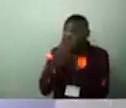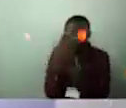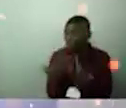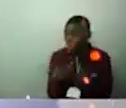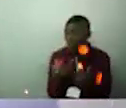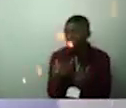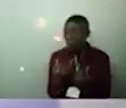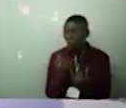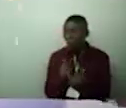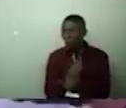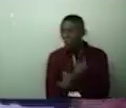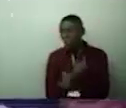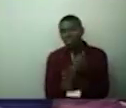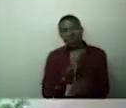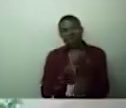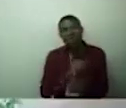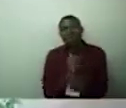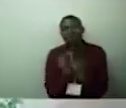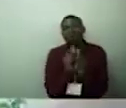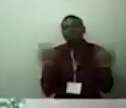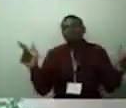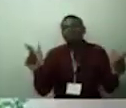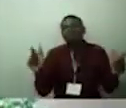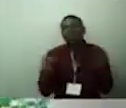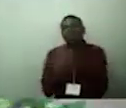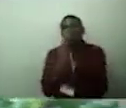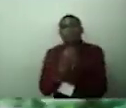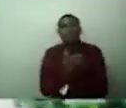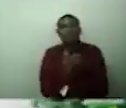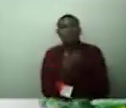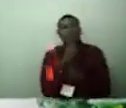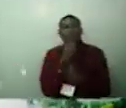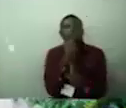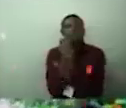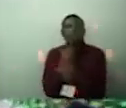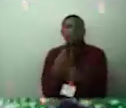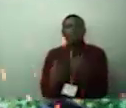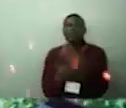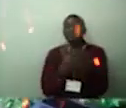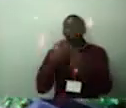none of us can go so wide where the love of God cannot reach you and bring you back.